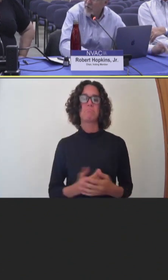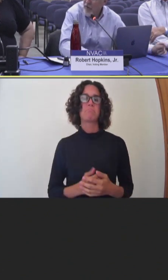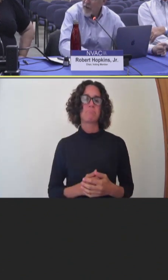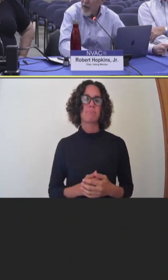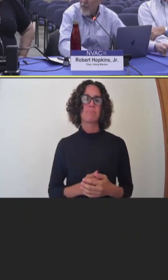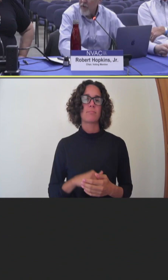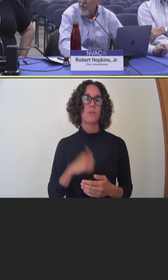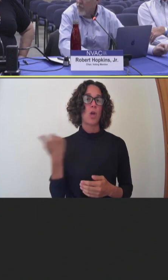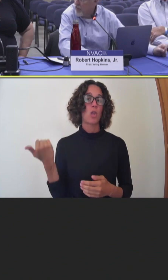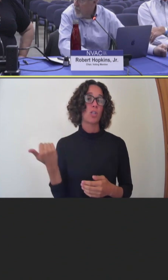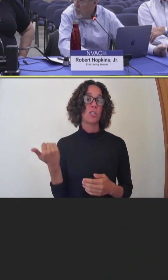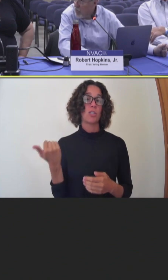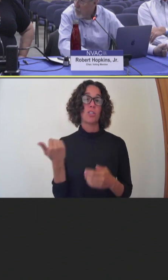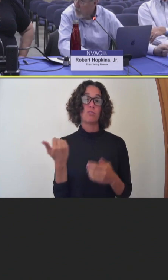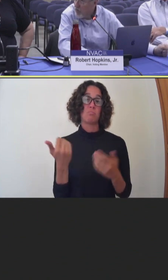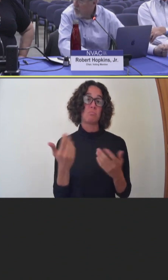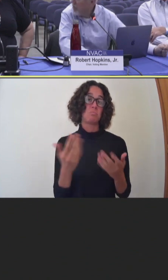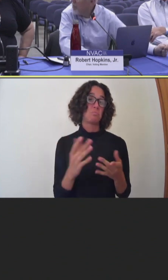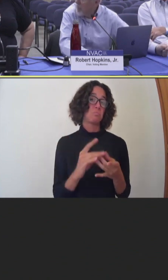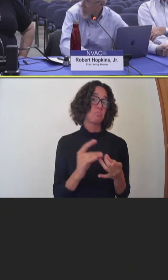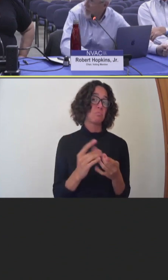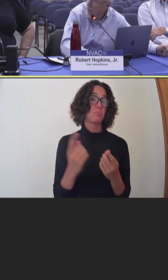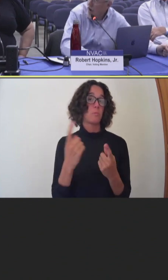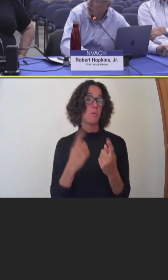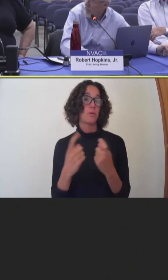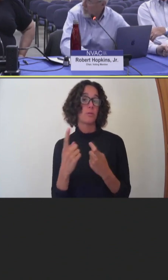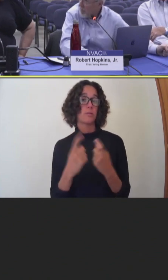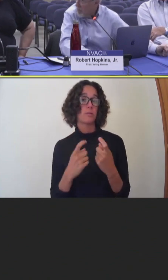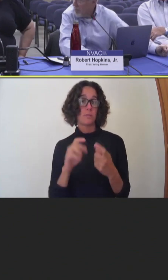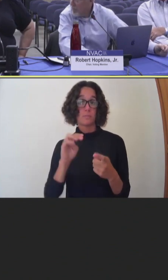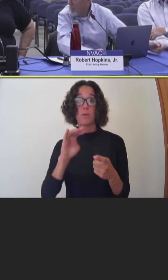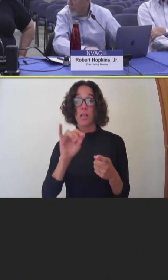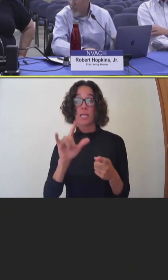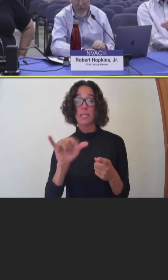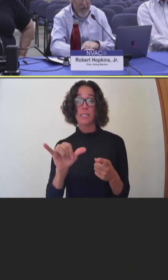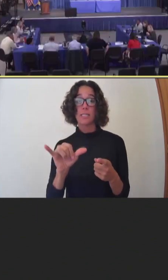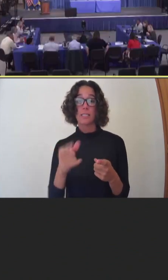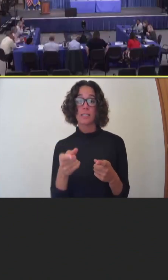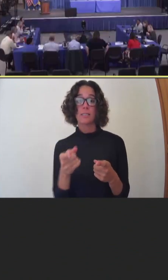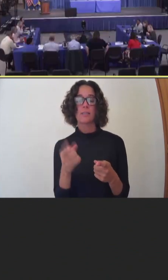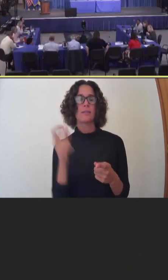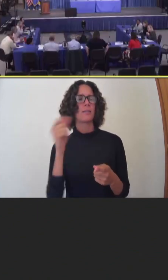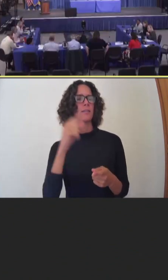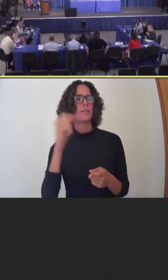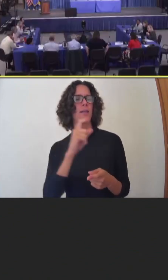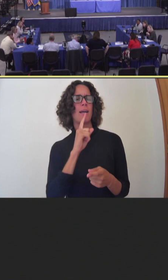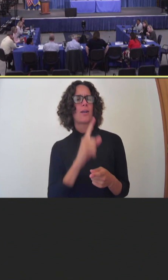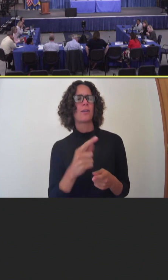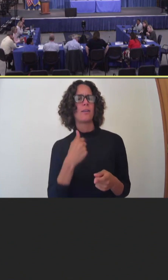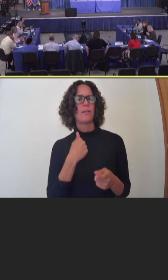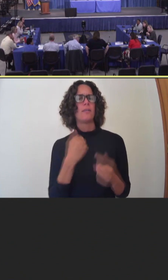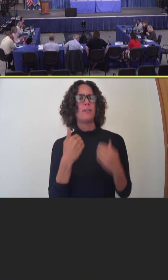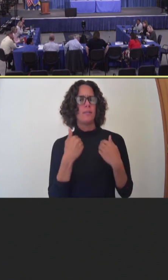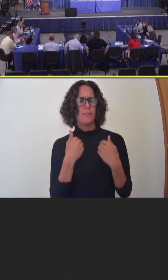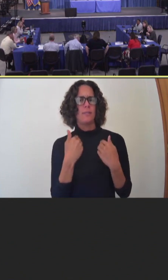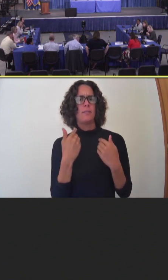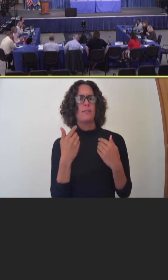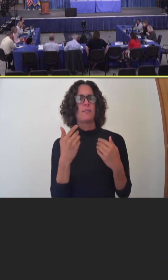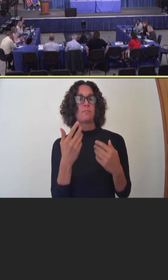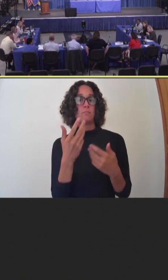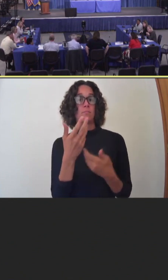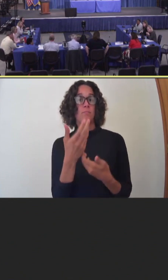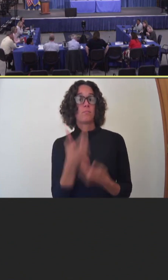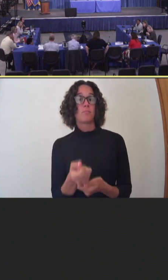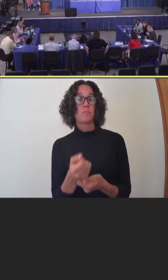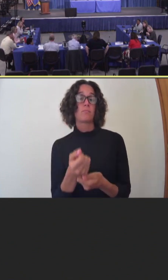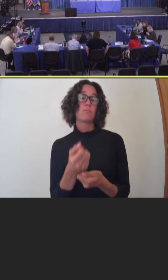Others have any comments or questions? Molly? Yeah, I actually had improving vaccine confidence written down as